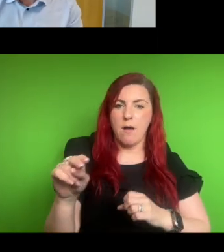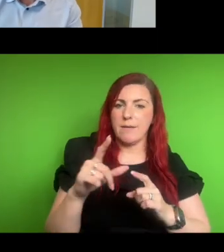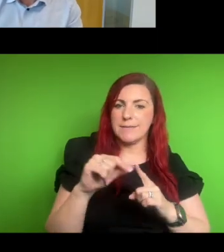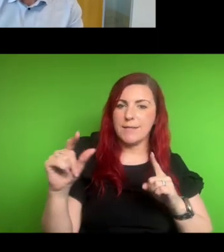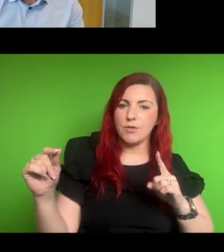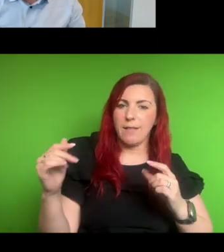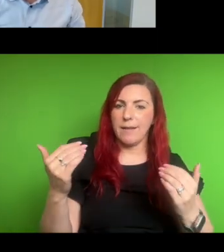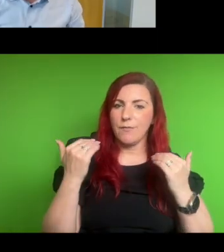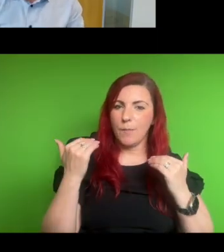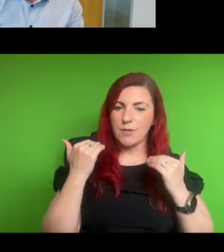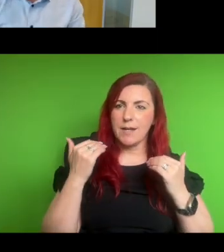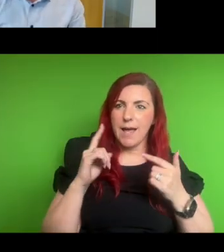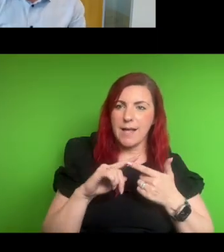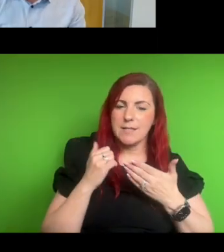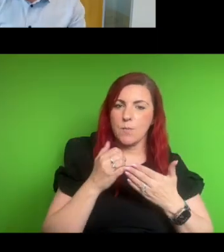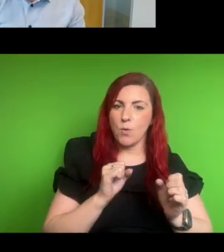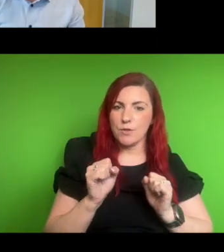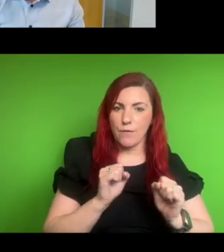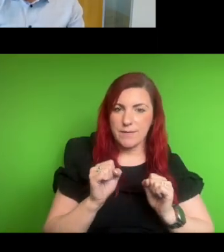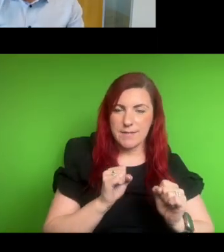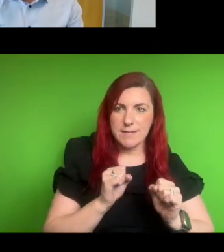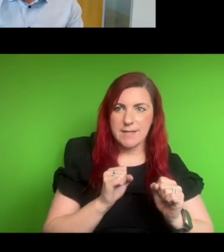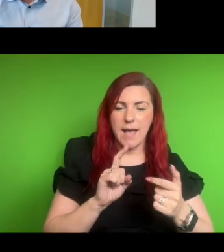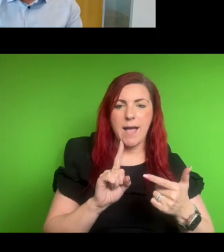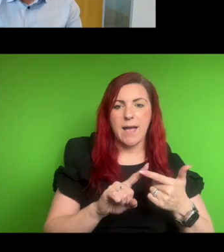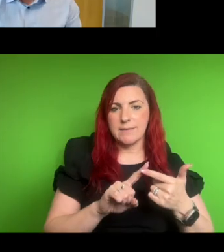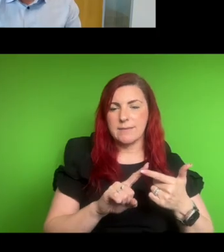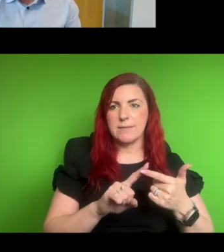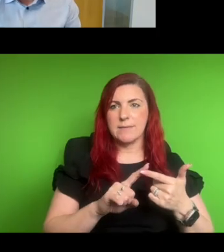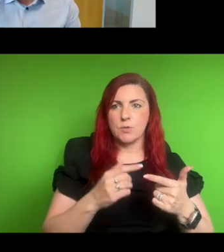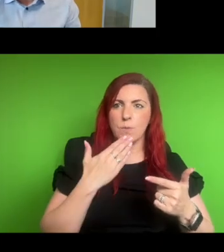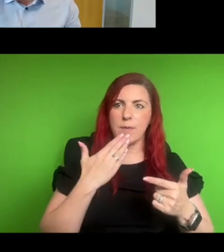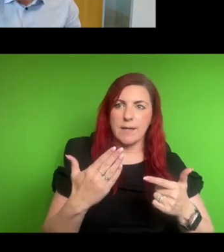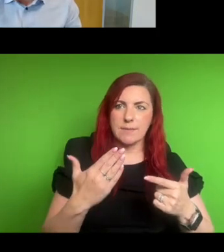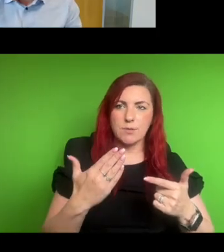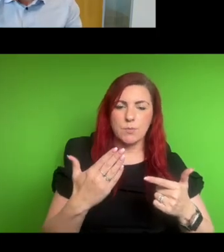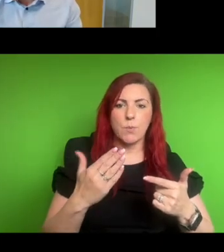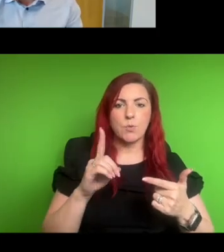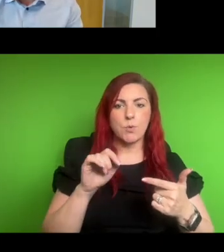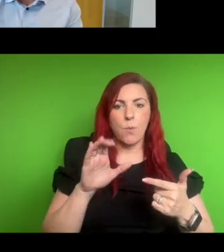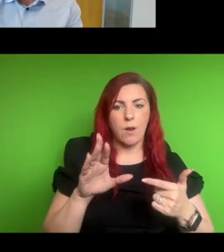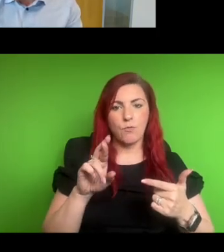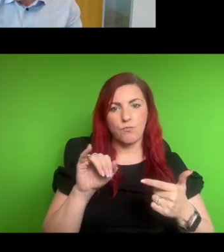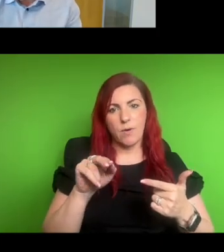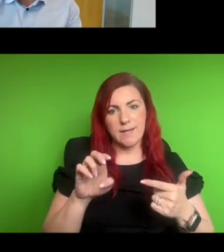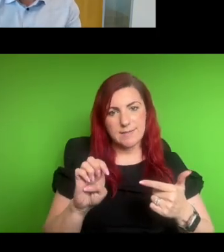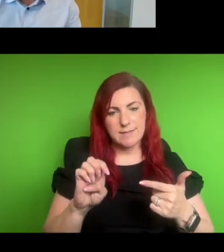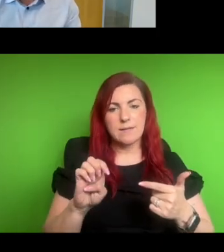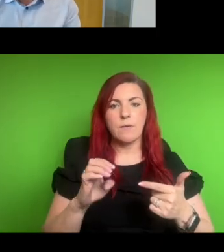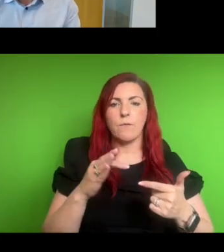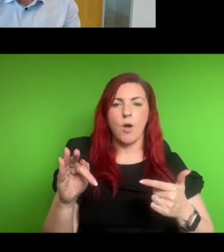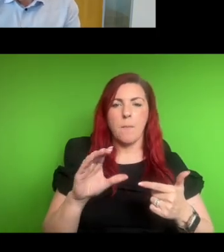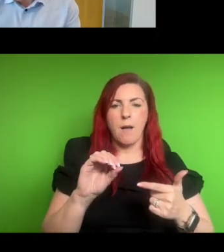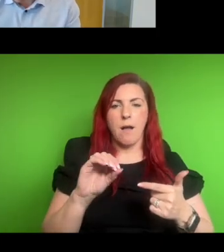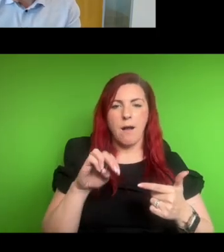information and support services. And also thanks to Donal Rice from Comreg